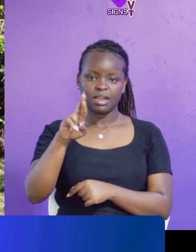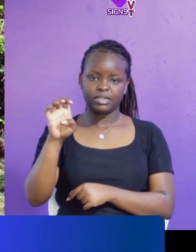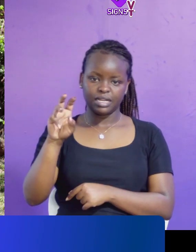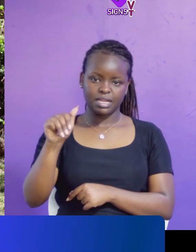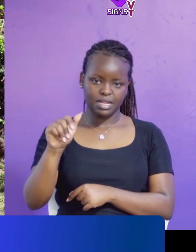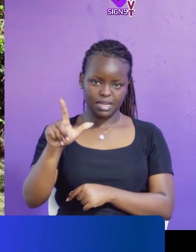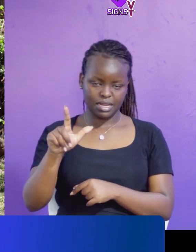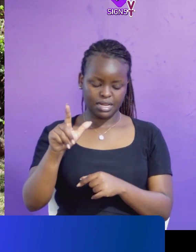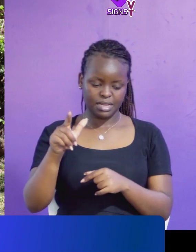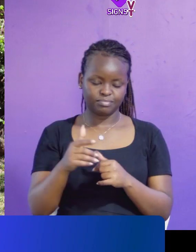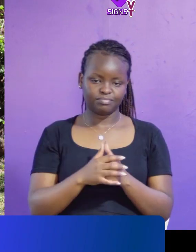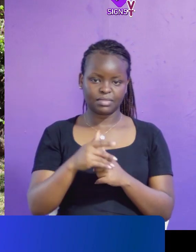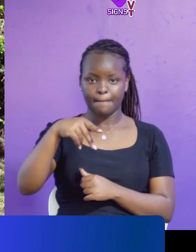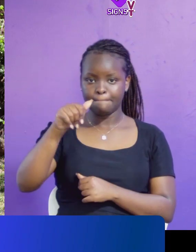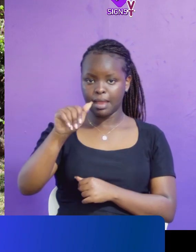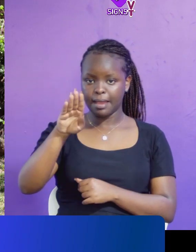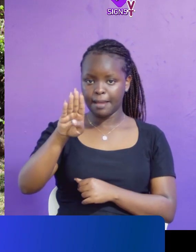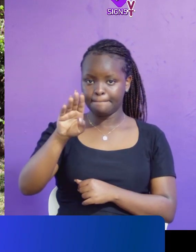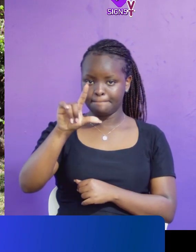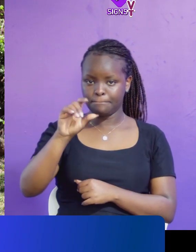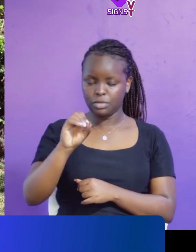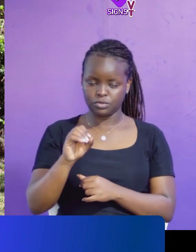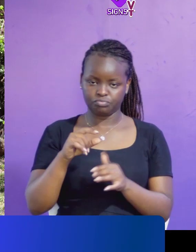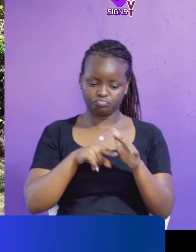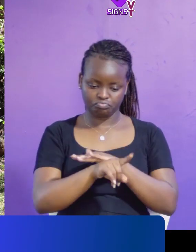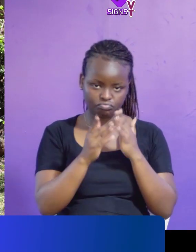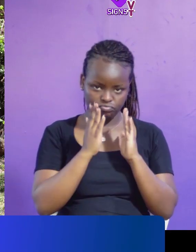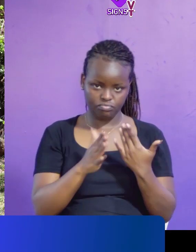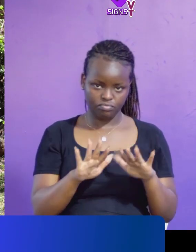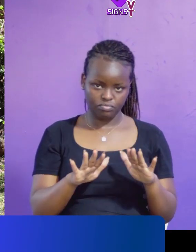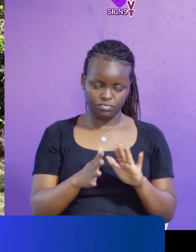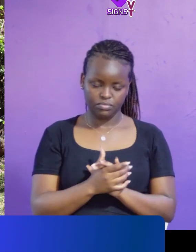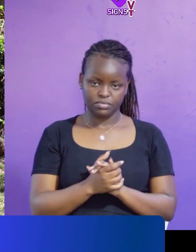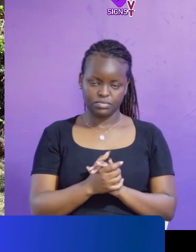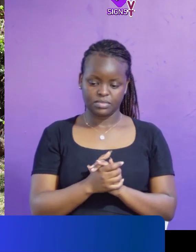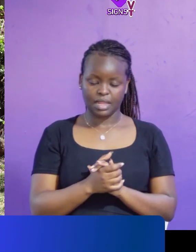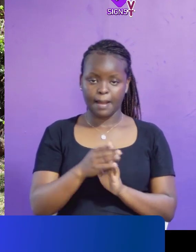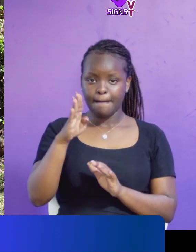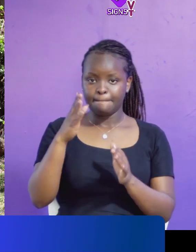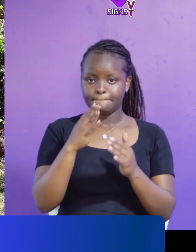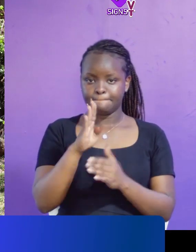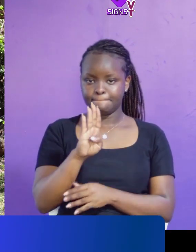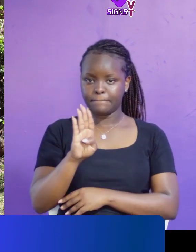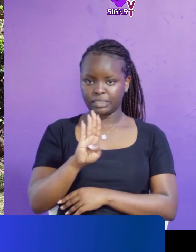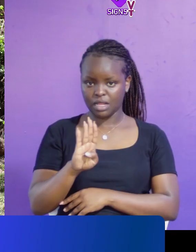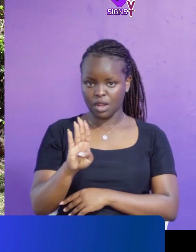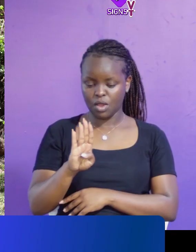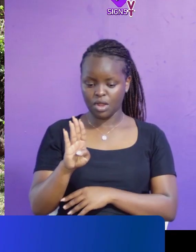Pablo Barrios and Nico Gonzalez. Elsewhere, Barcelona hosted